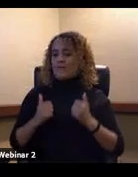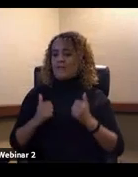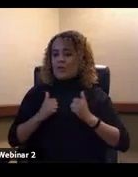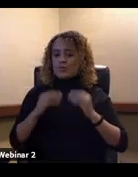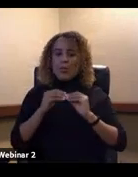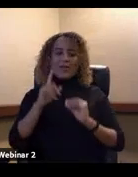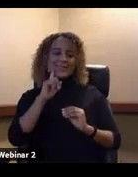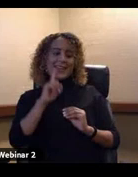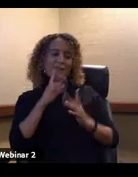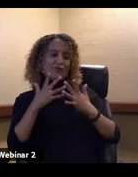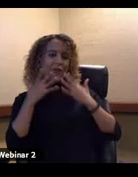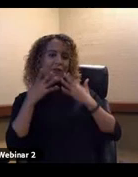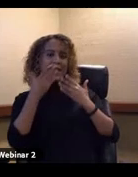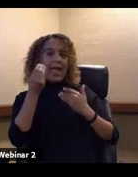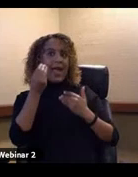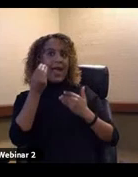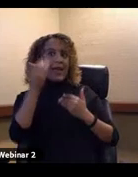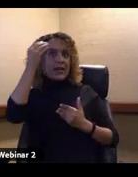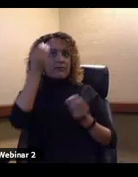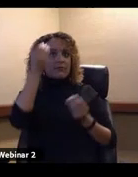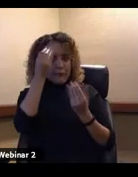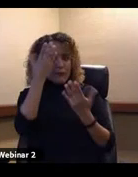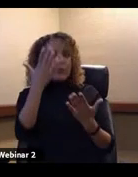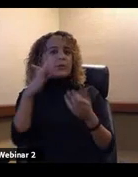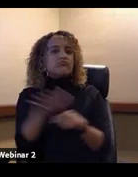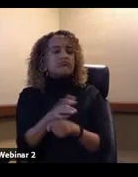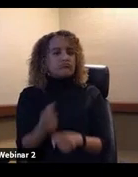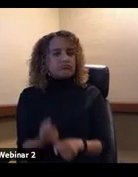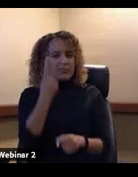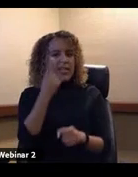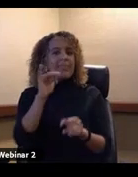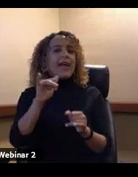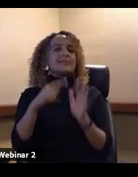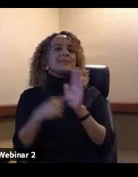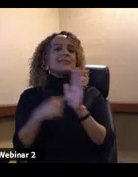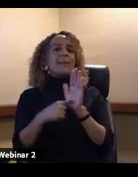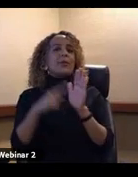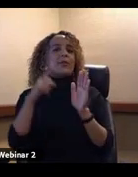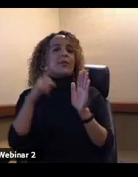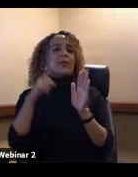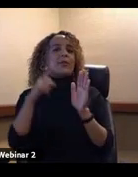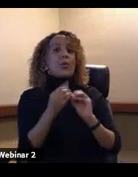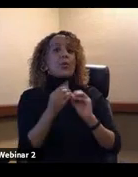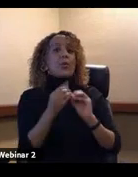trauma-informed and deaf-friendly and appropriate. That's an example of Purpose Area 1.